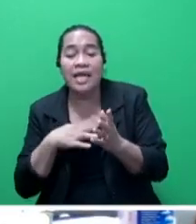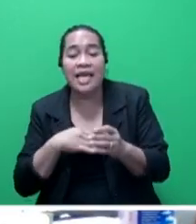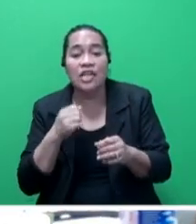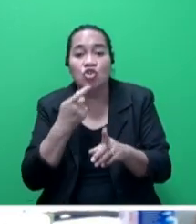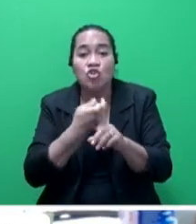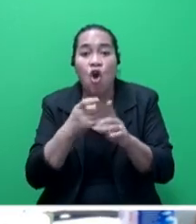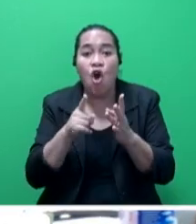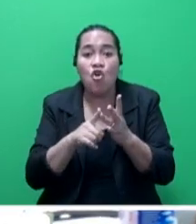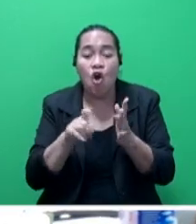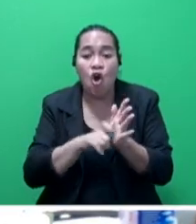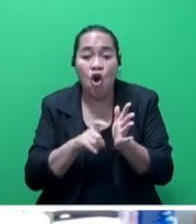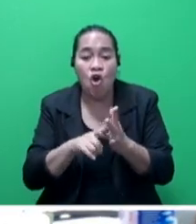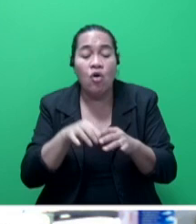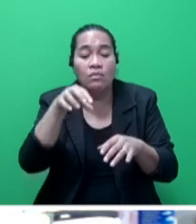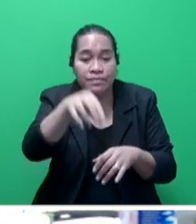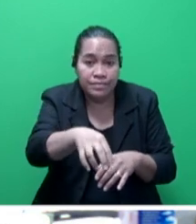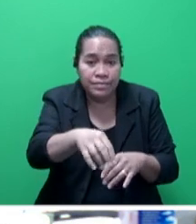also constructed a DO